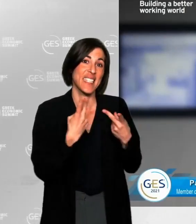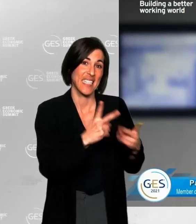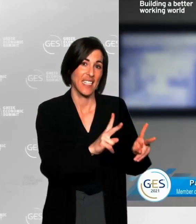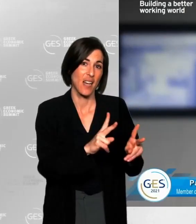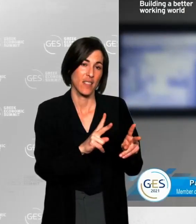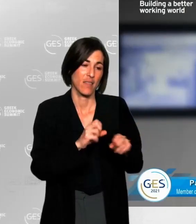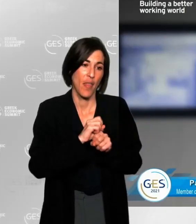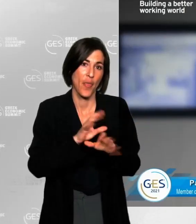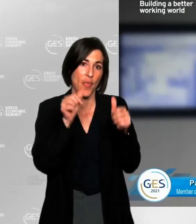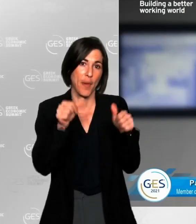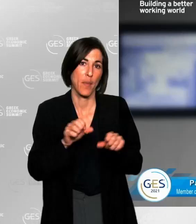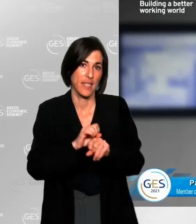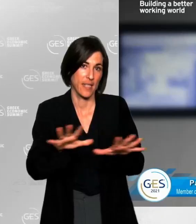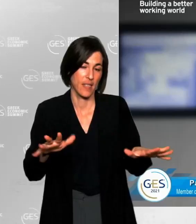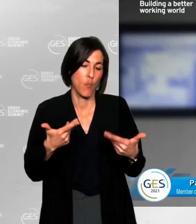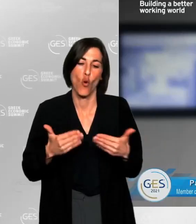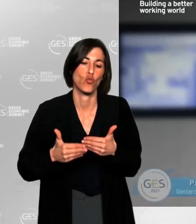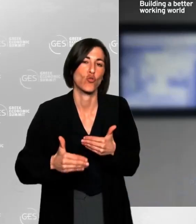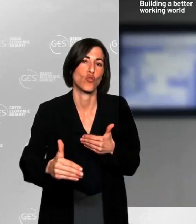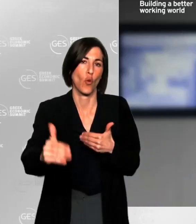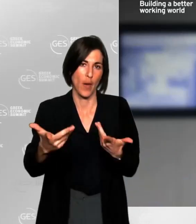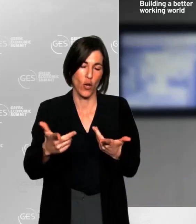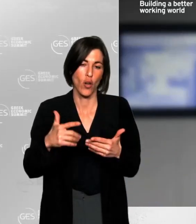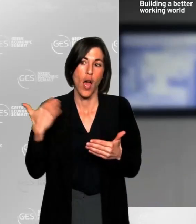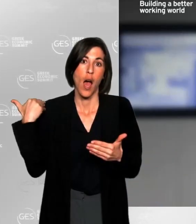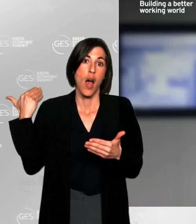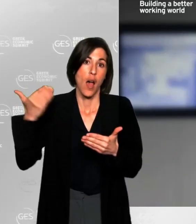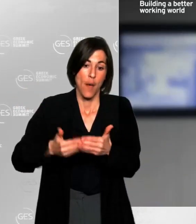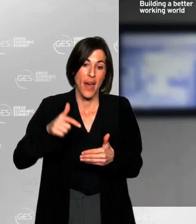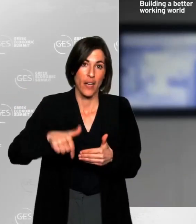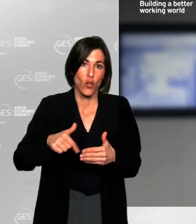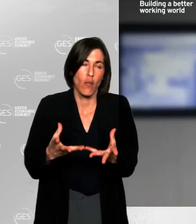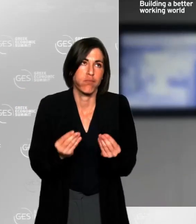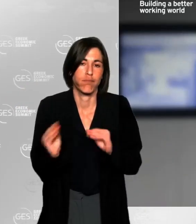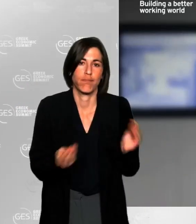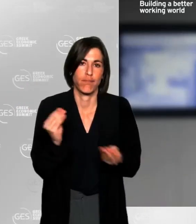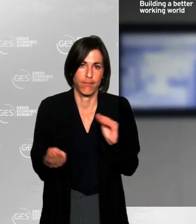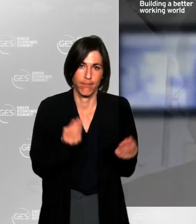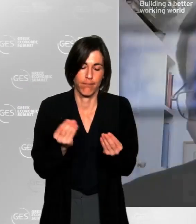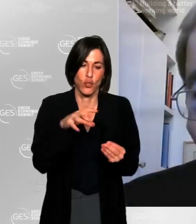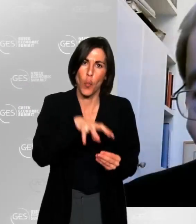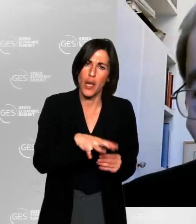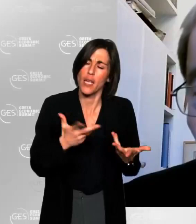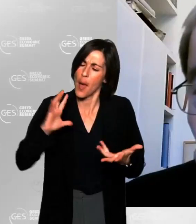happened since then, in the local as well as the global environment. With today's eyes,